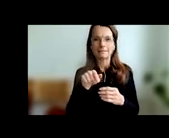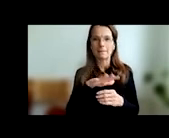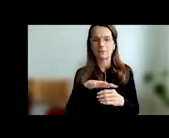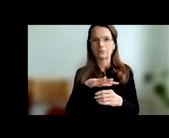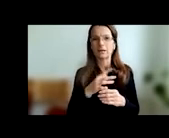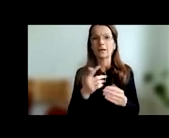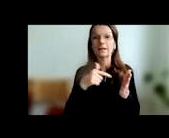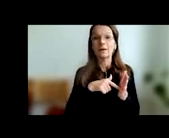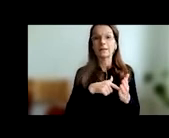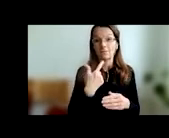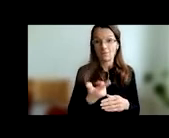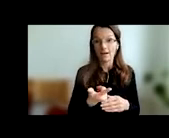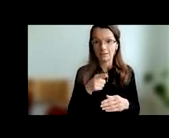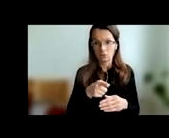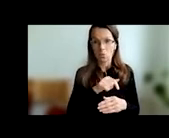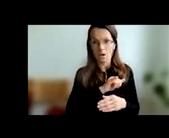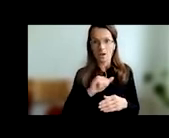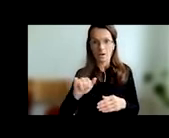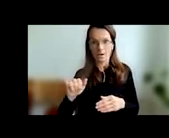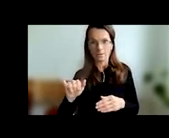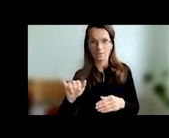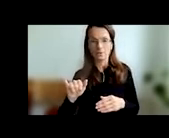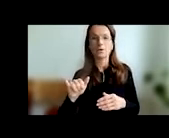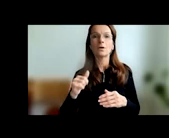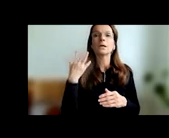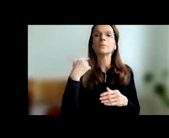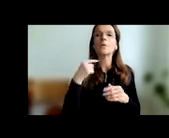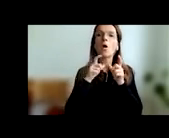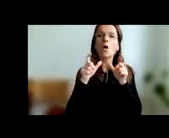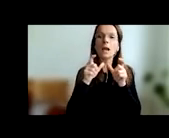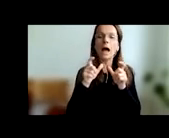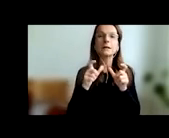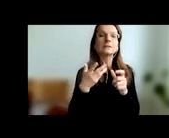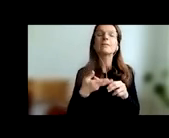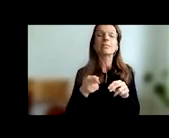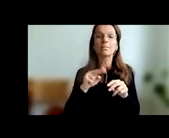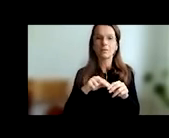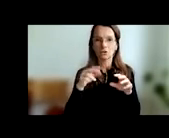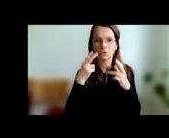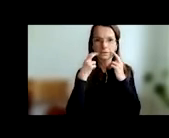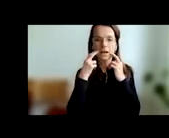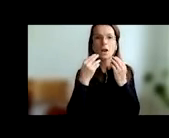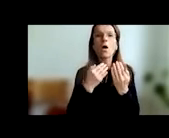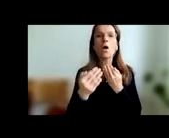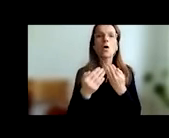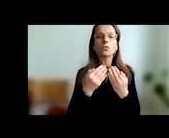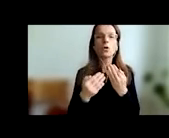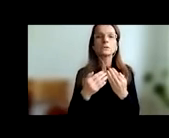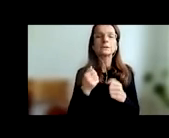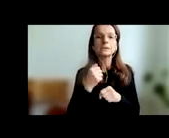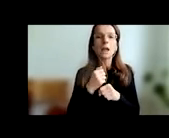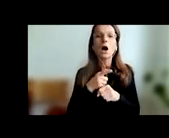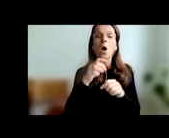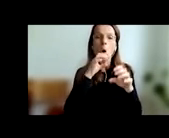sought for in real time. In 2020, for example,